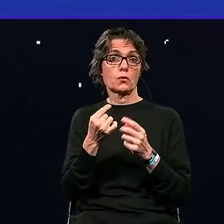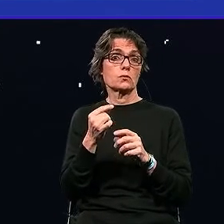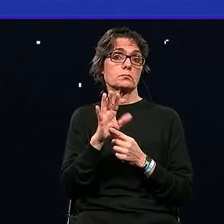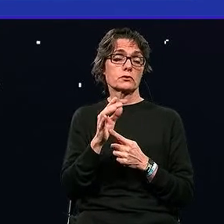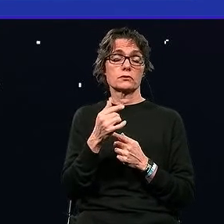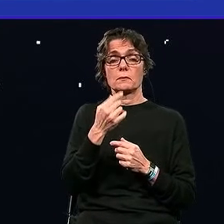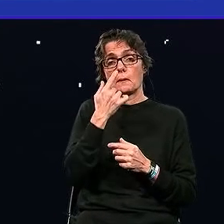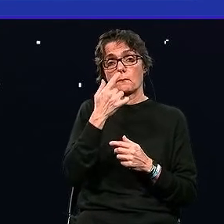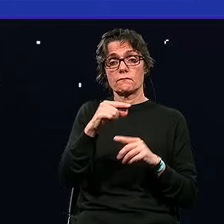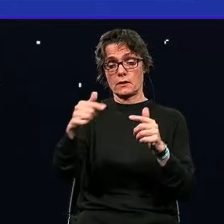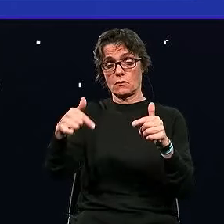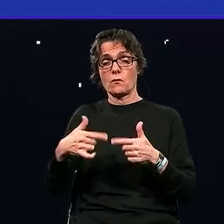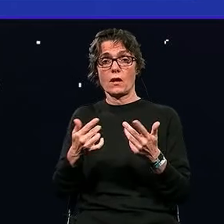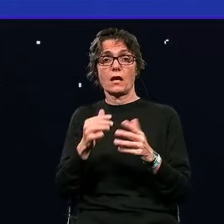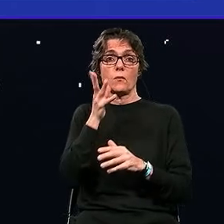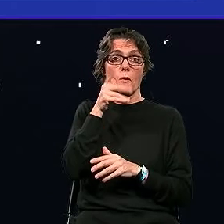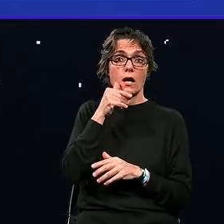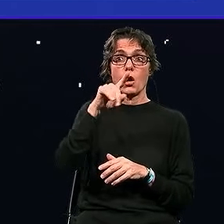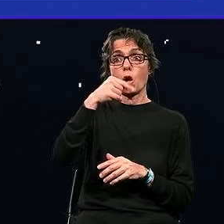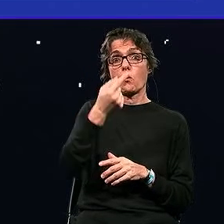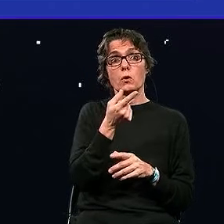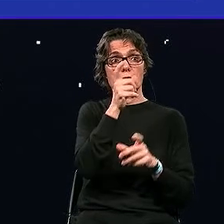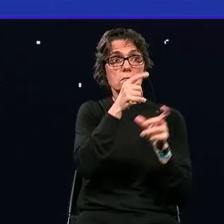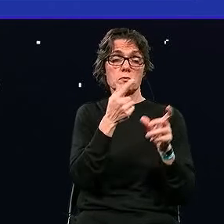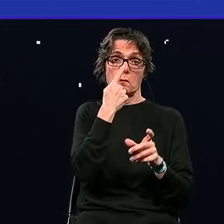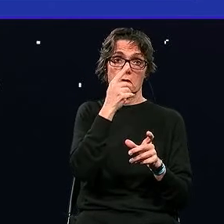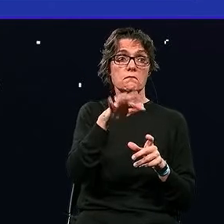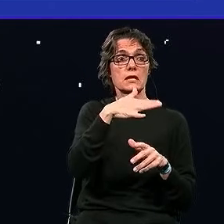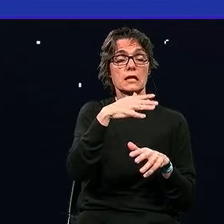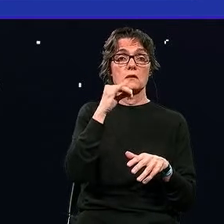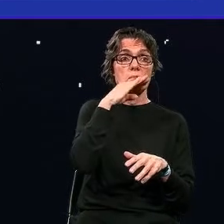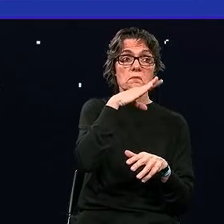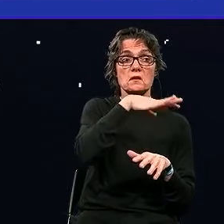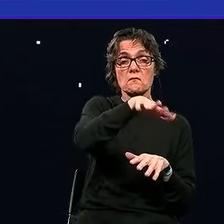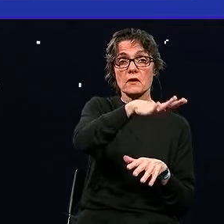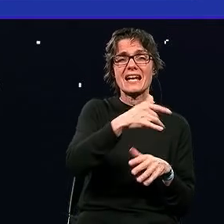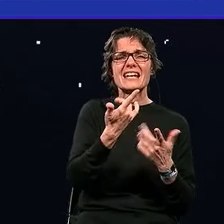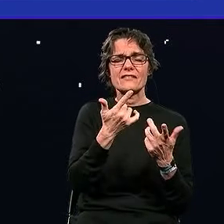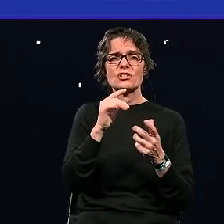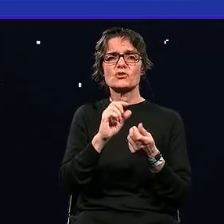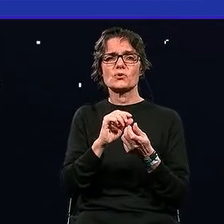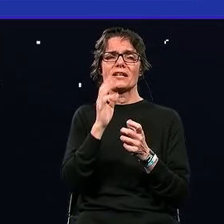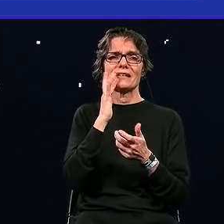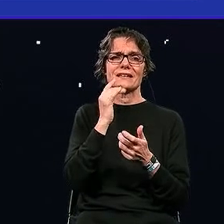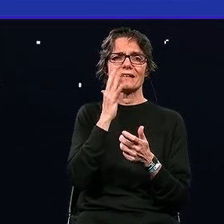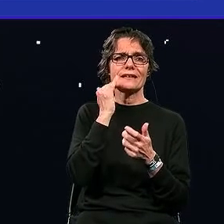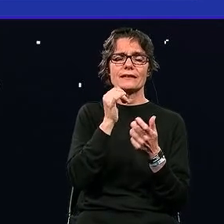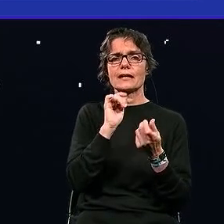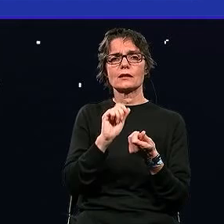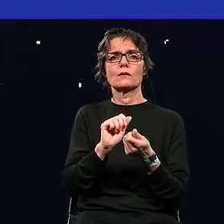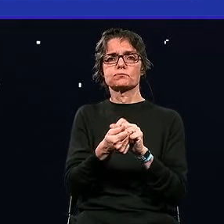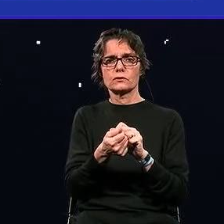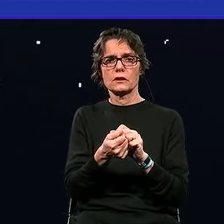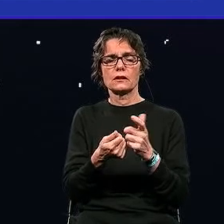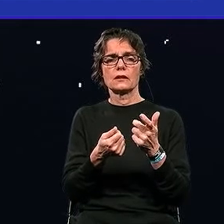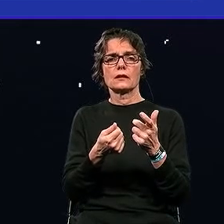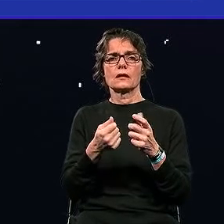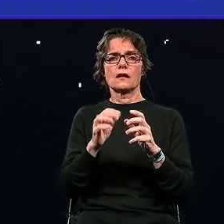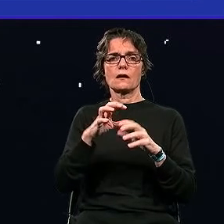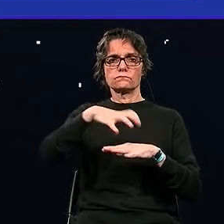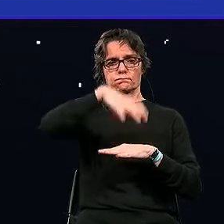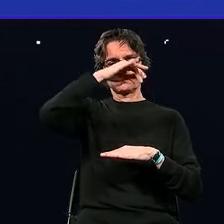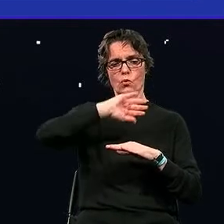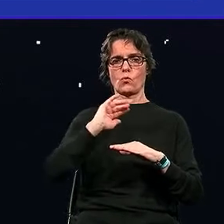sit in a hot corner. Some people love to sit in a cool area. So rather than trying to change the impossible, change the environment in the